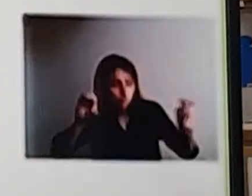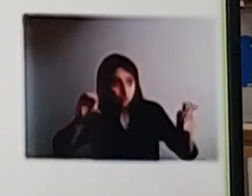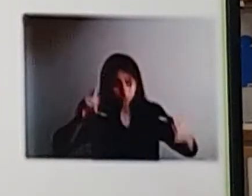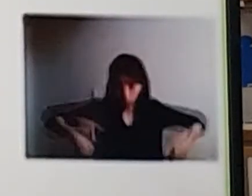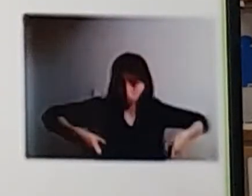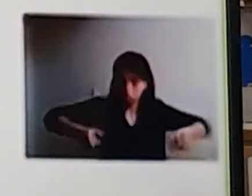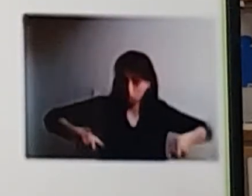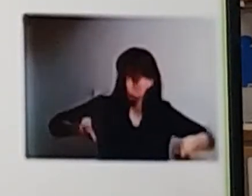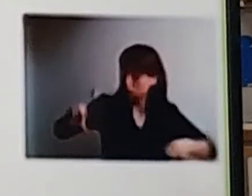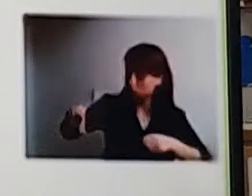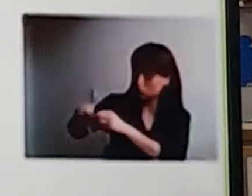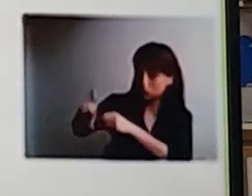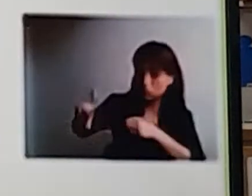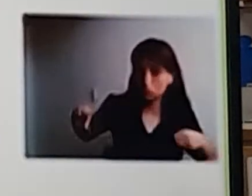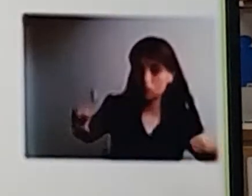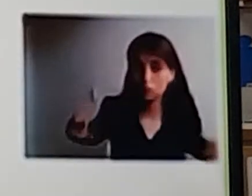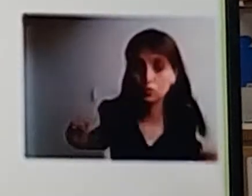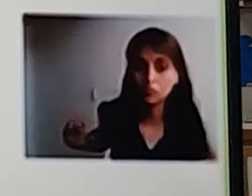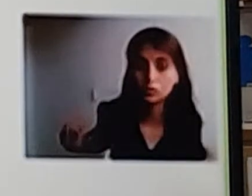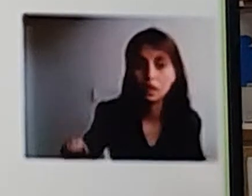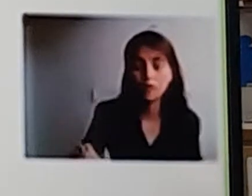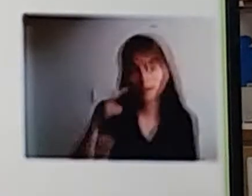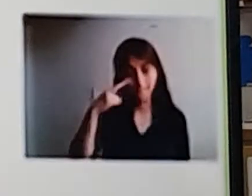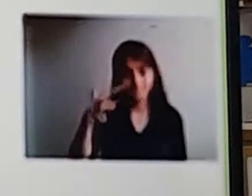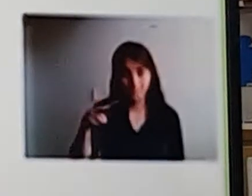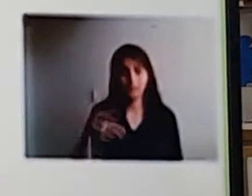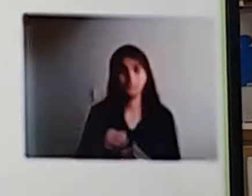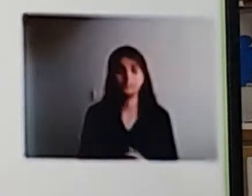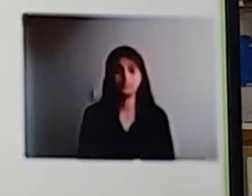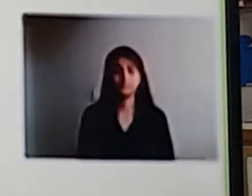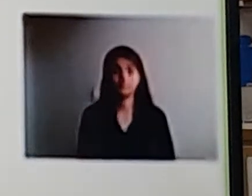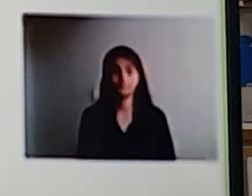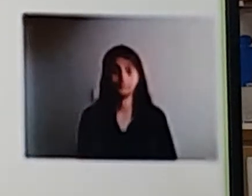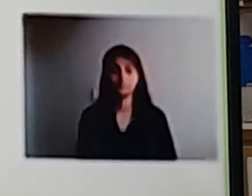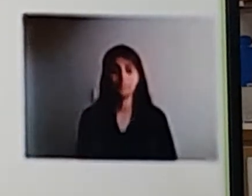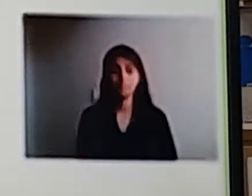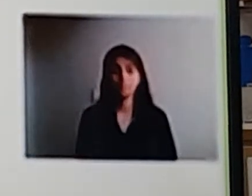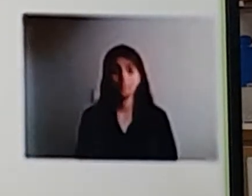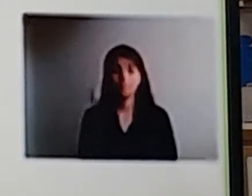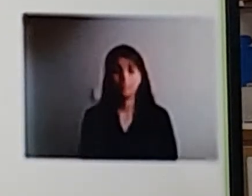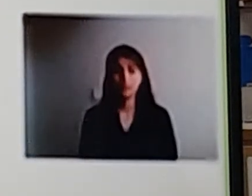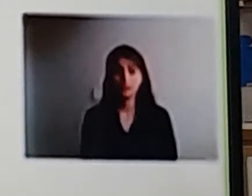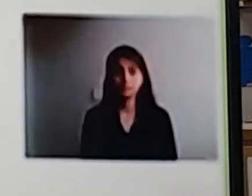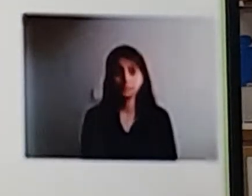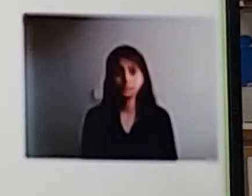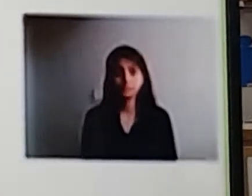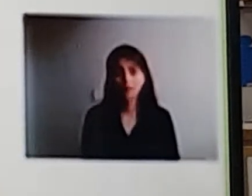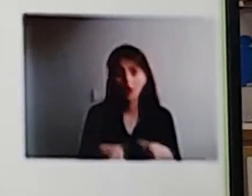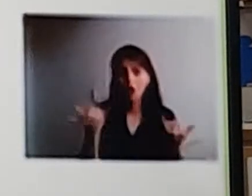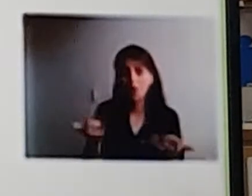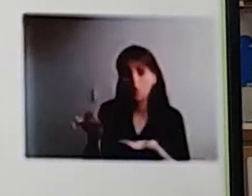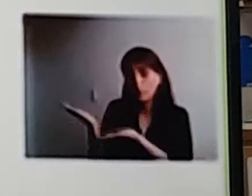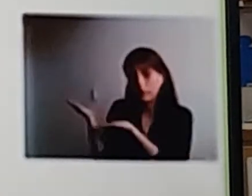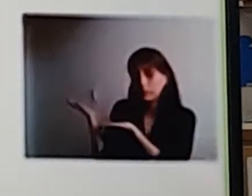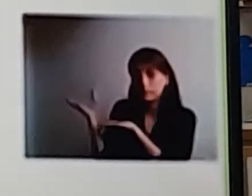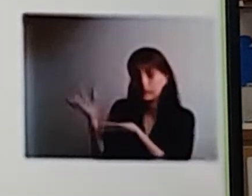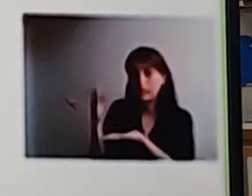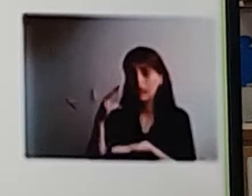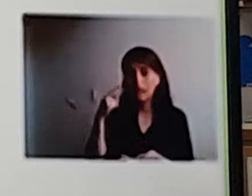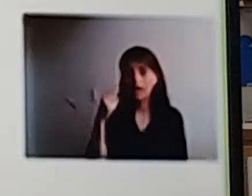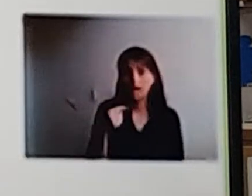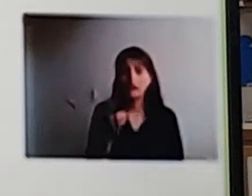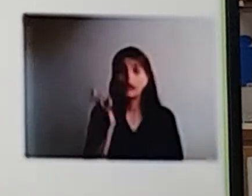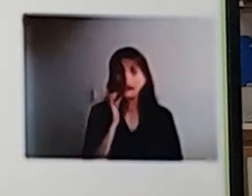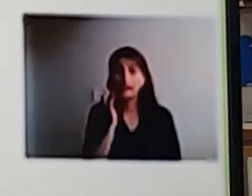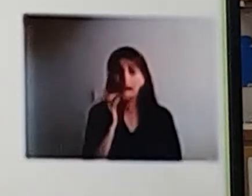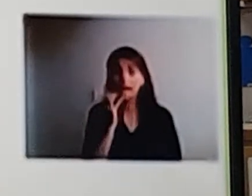Here we'll show you an example of the automatic door. And as you see, the door is too big. It is more than